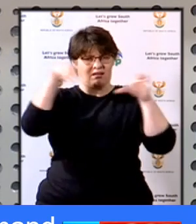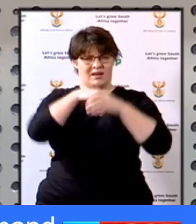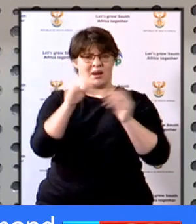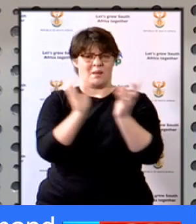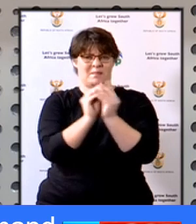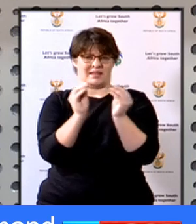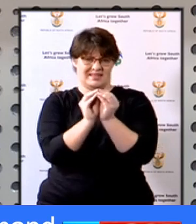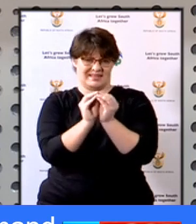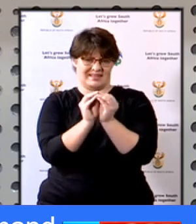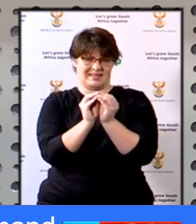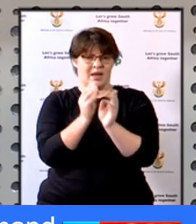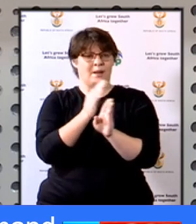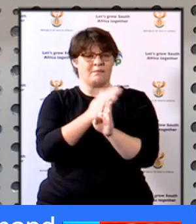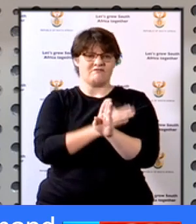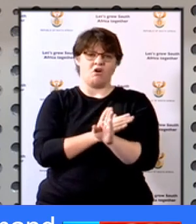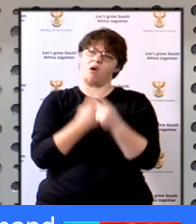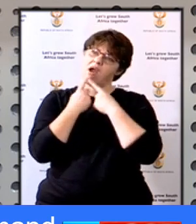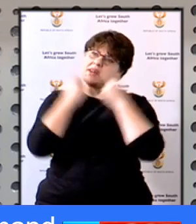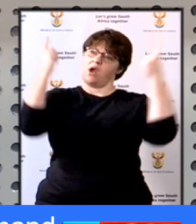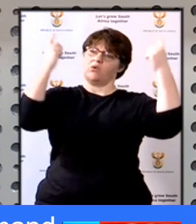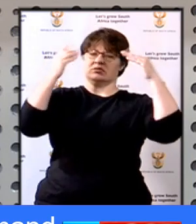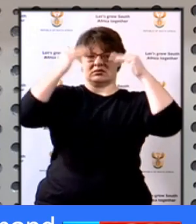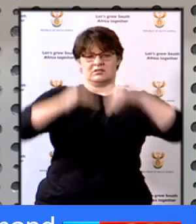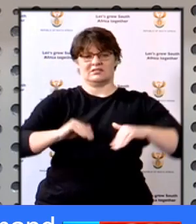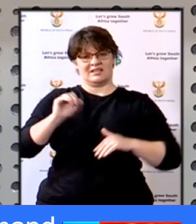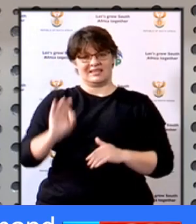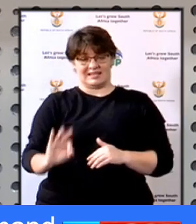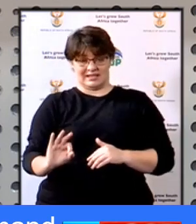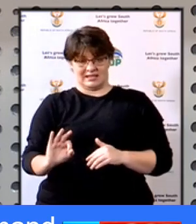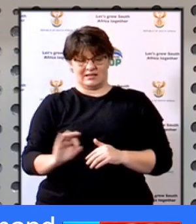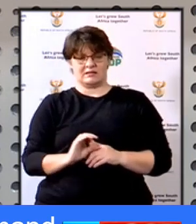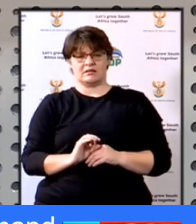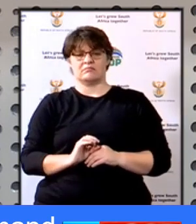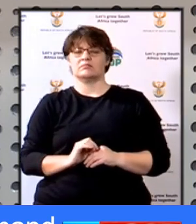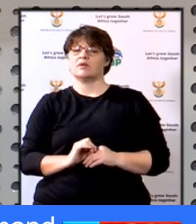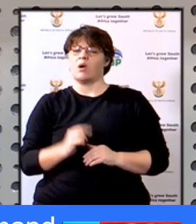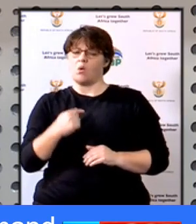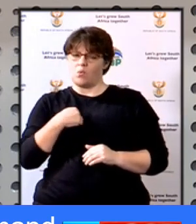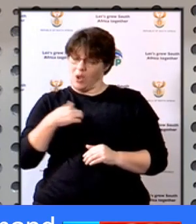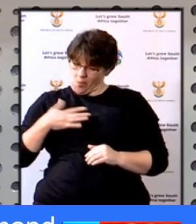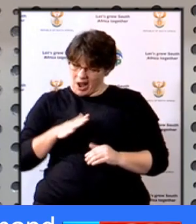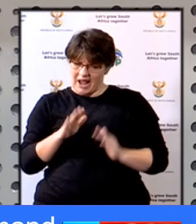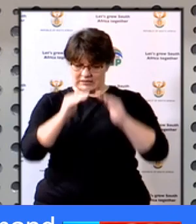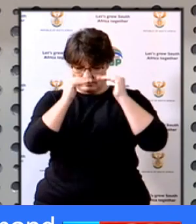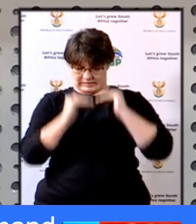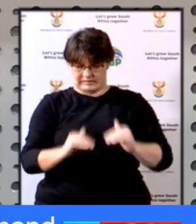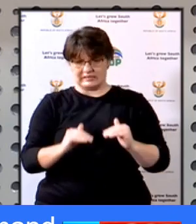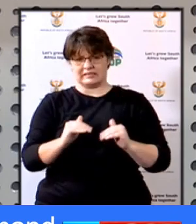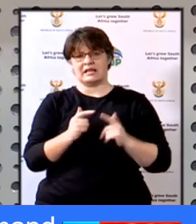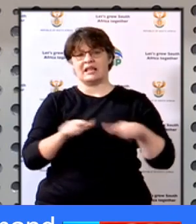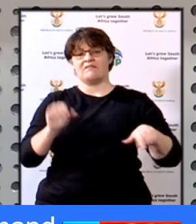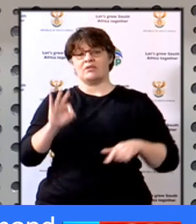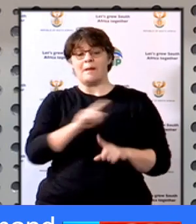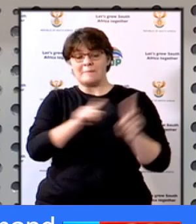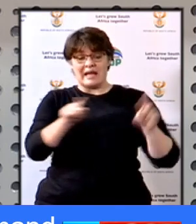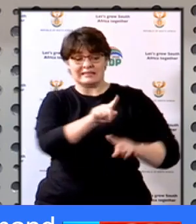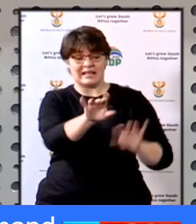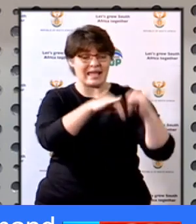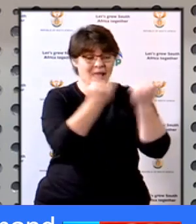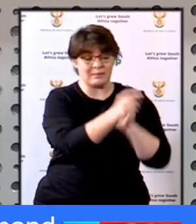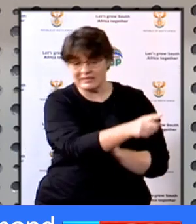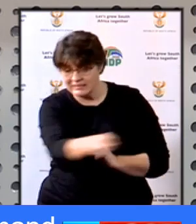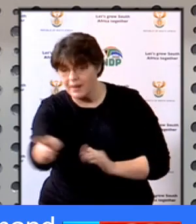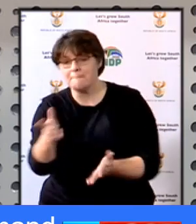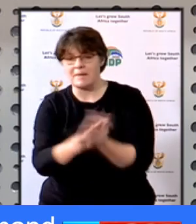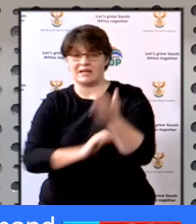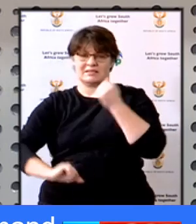before the announcement of level 3, and he said to them, we are contemplating a move to level 3, but we will need your support. We will need your